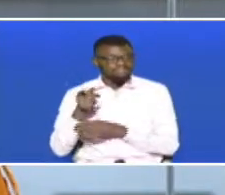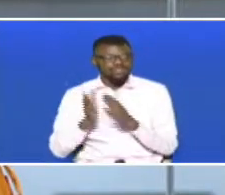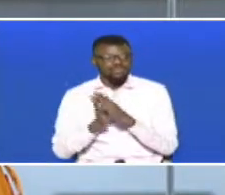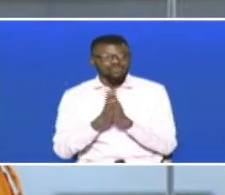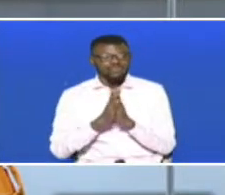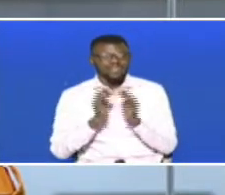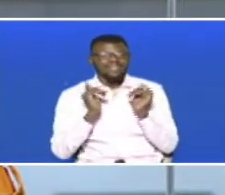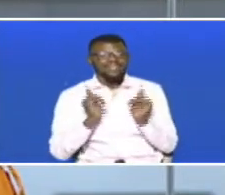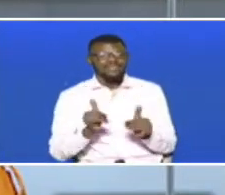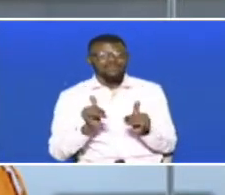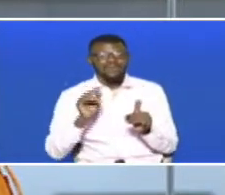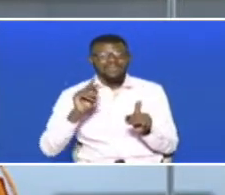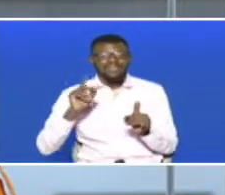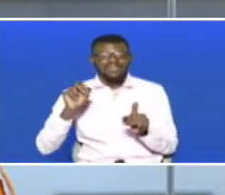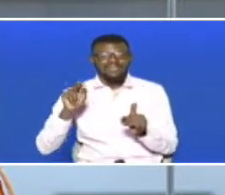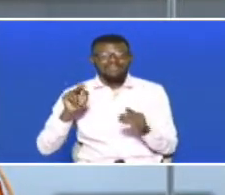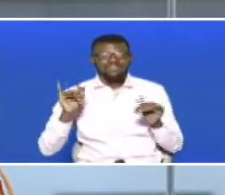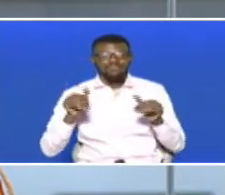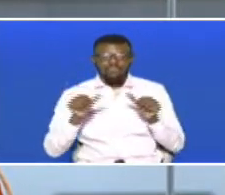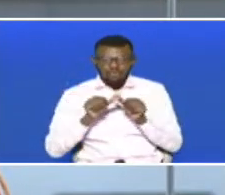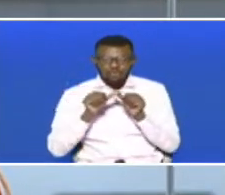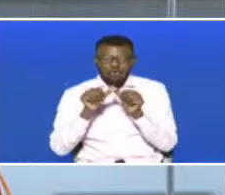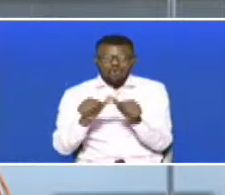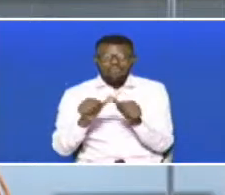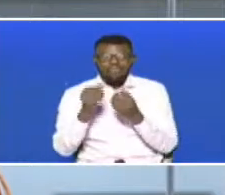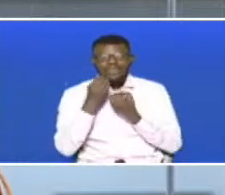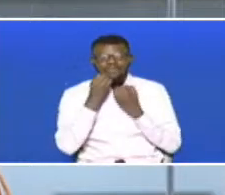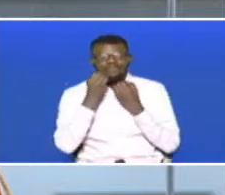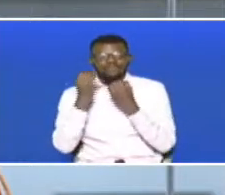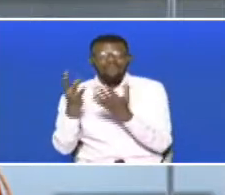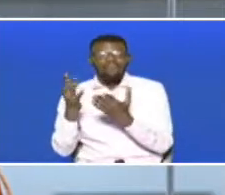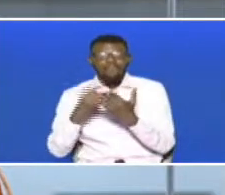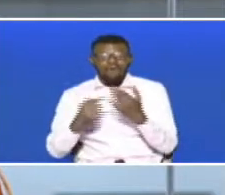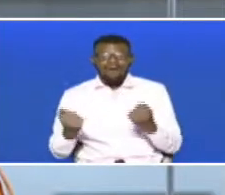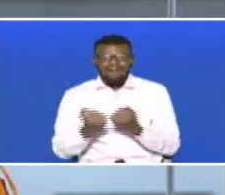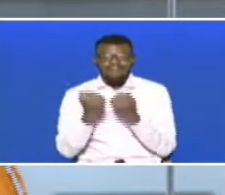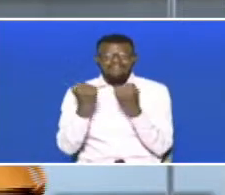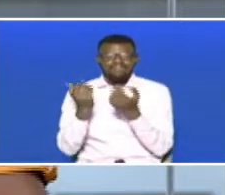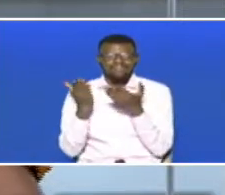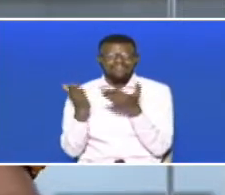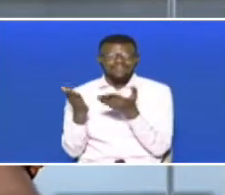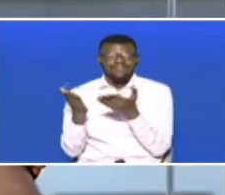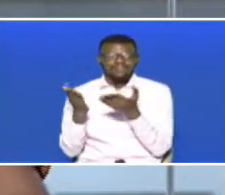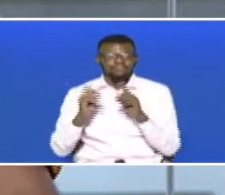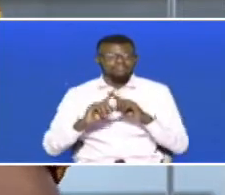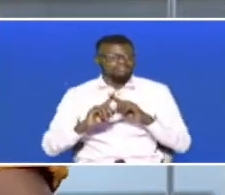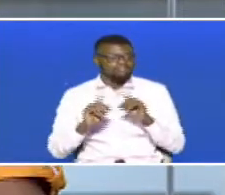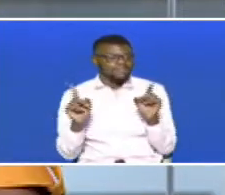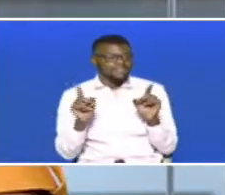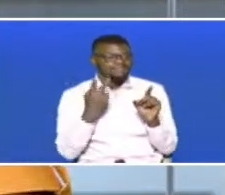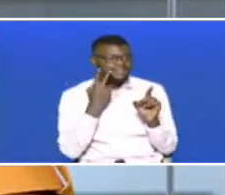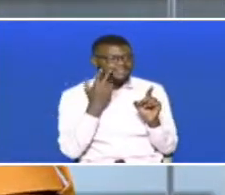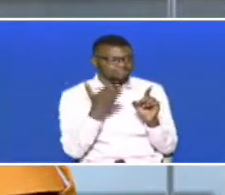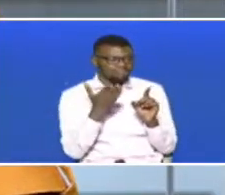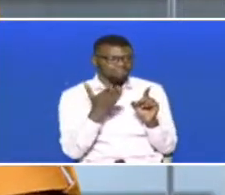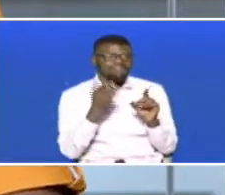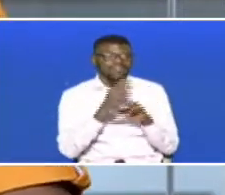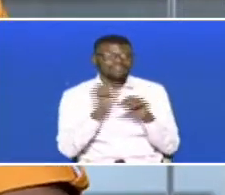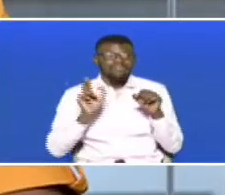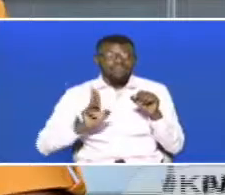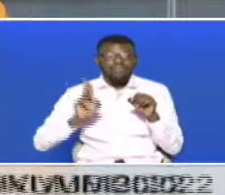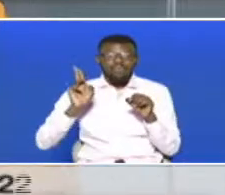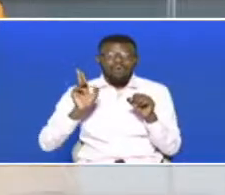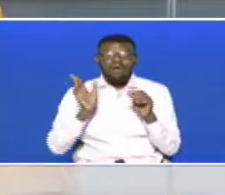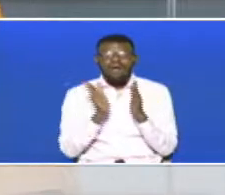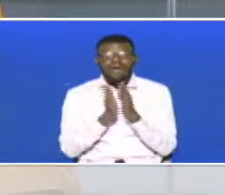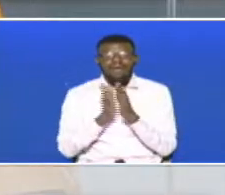story here on KTN News. We'll continue giving you the latest update on what is happening right there. But then, meanwhile, President Uhuru Kenyatta and